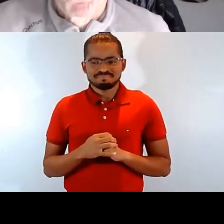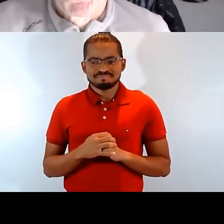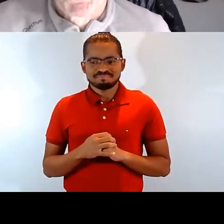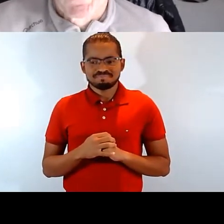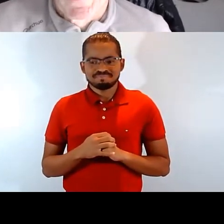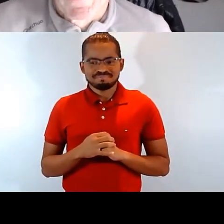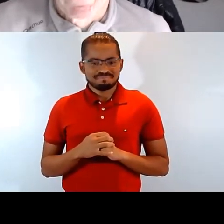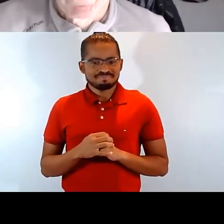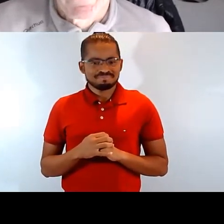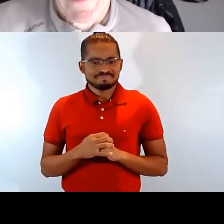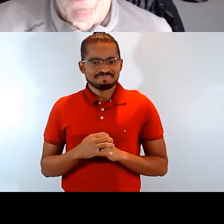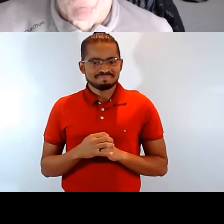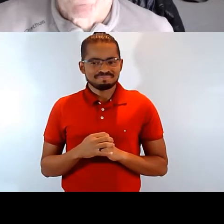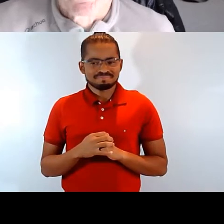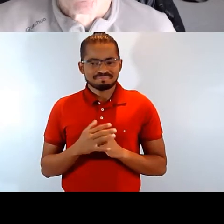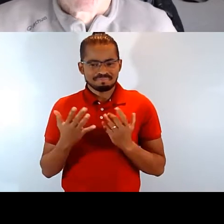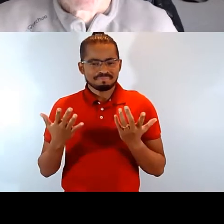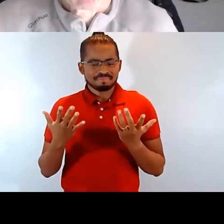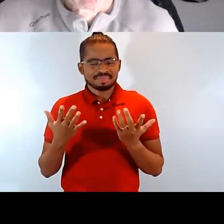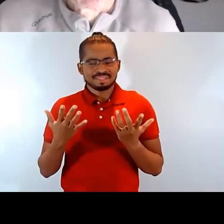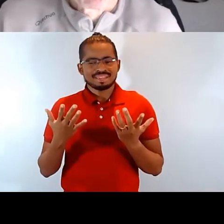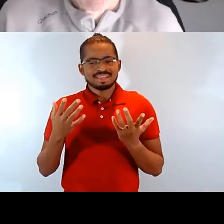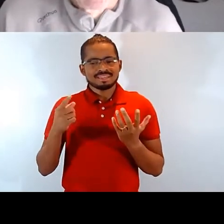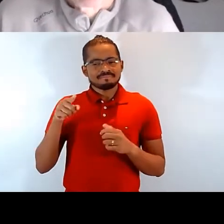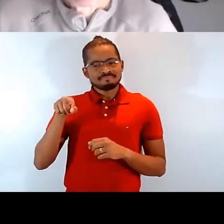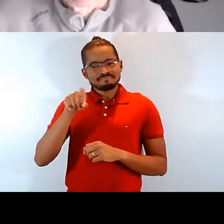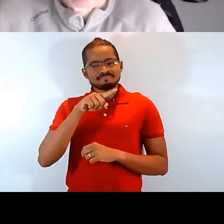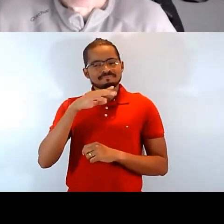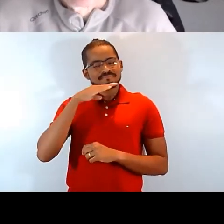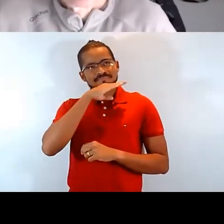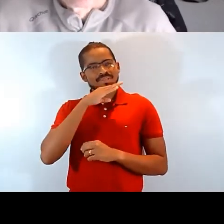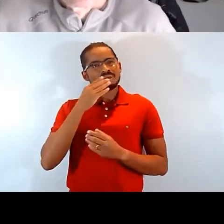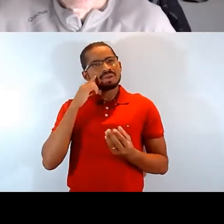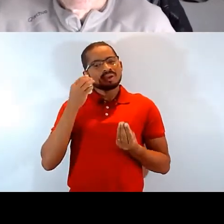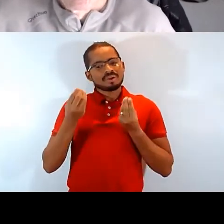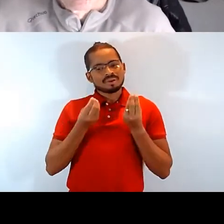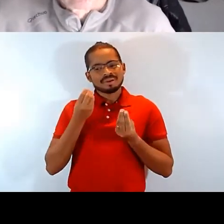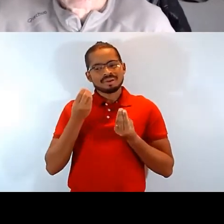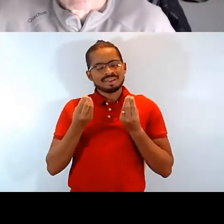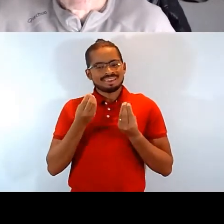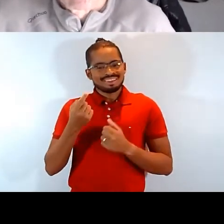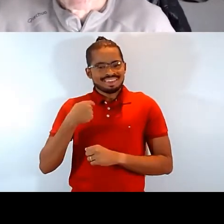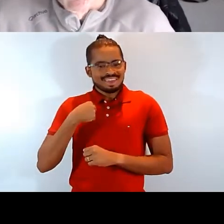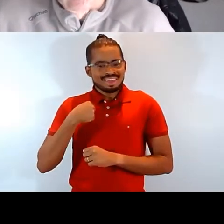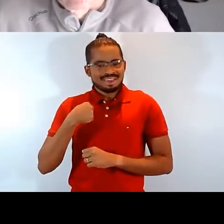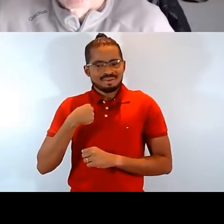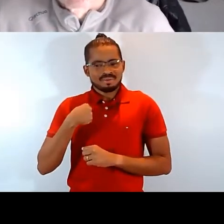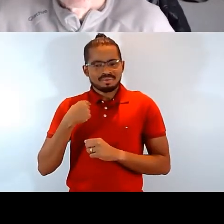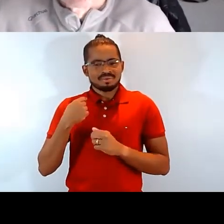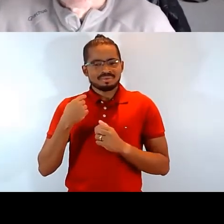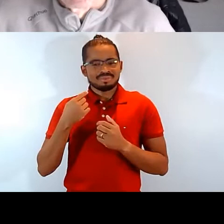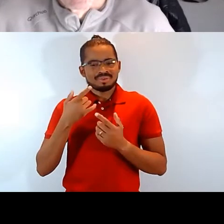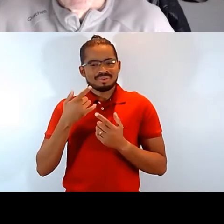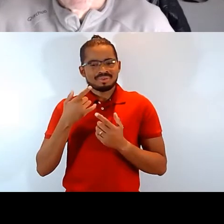How did I get to find the treasure island,